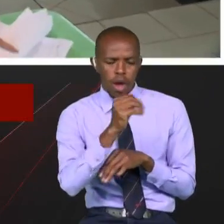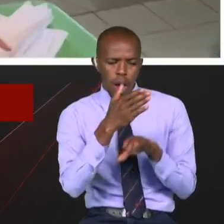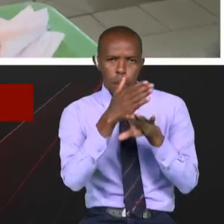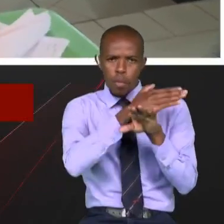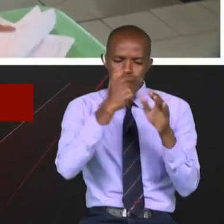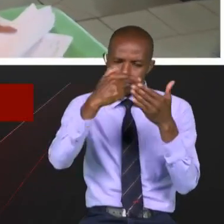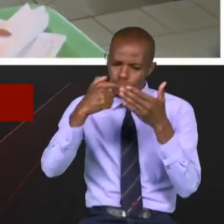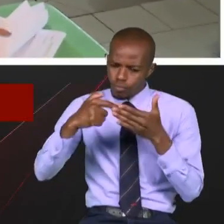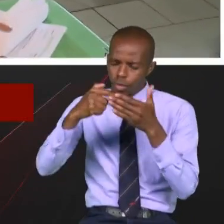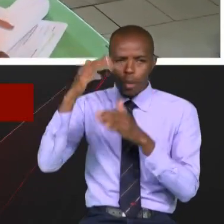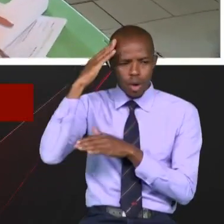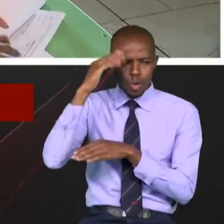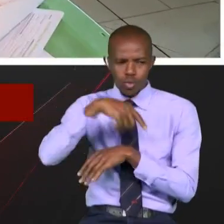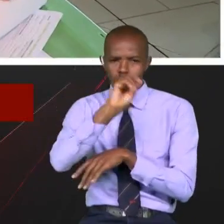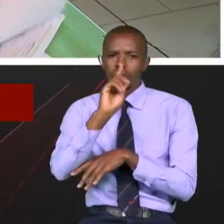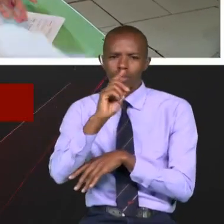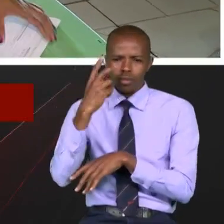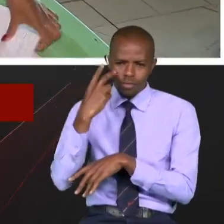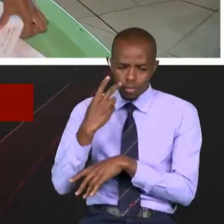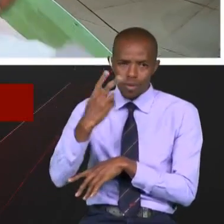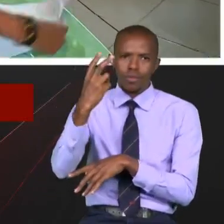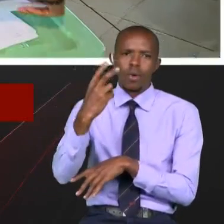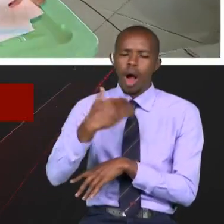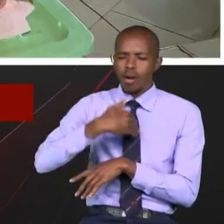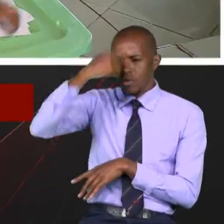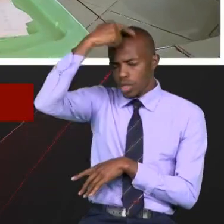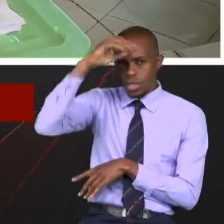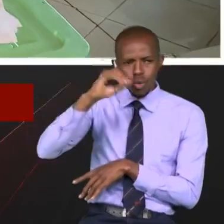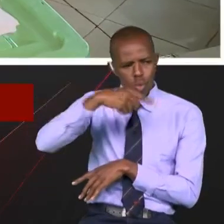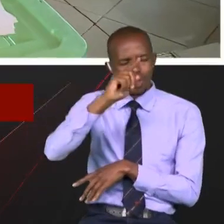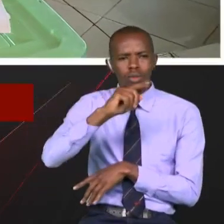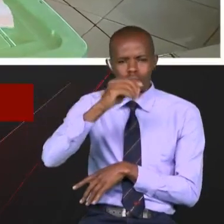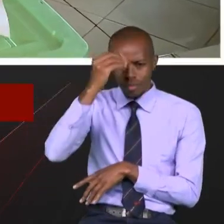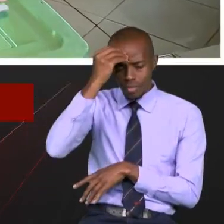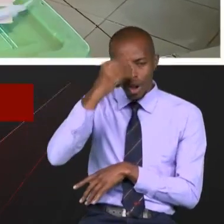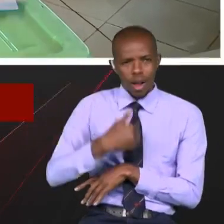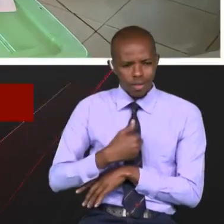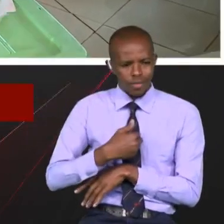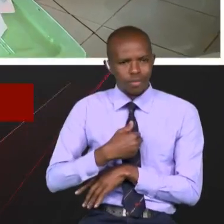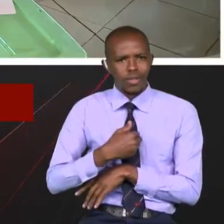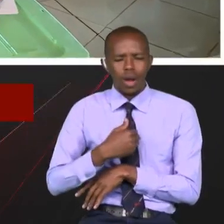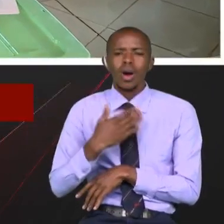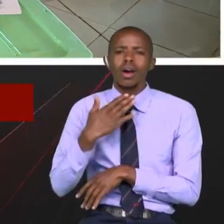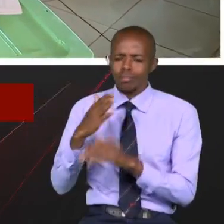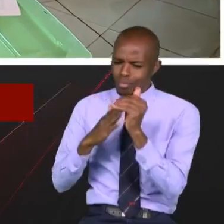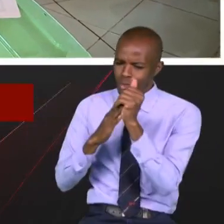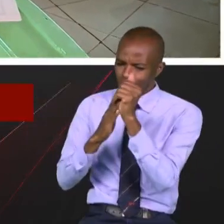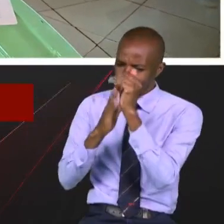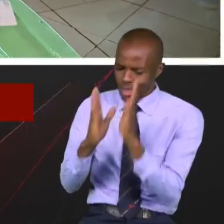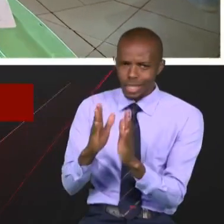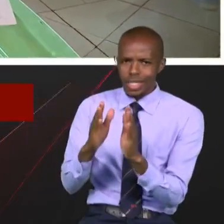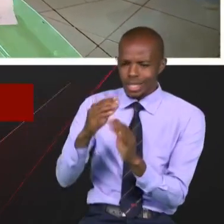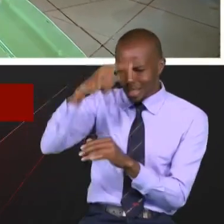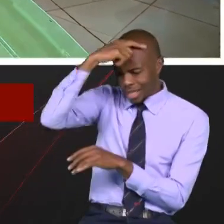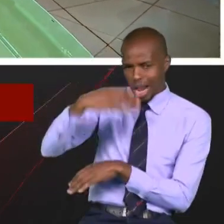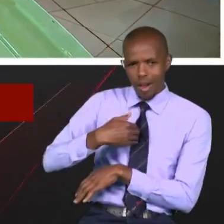before, and I know you are of the view that we should not be having degrees. You are learned yourself. Why wouldn't you want our leaders to be learned, those who are